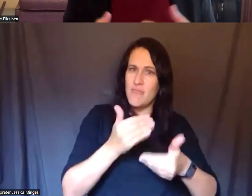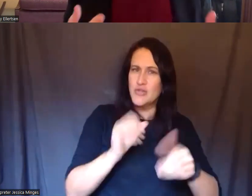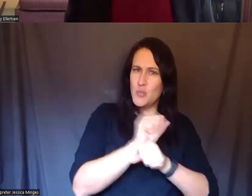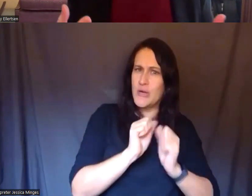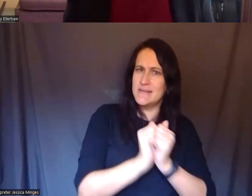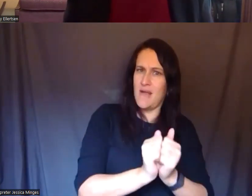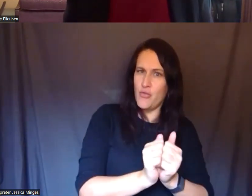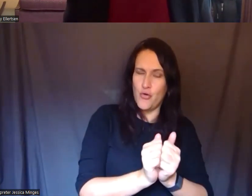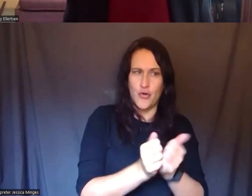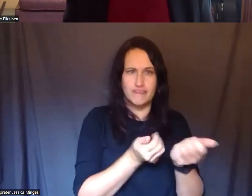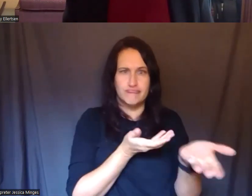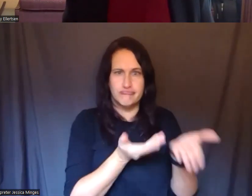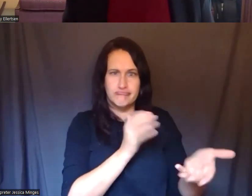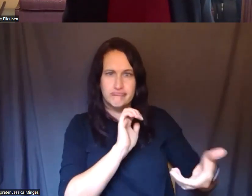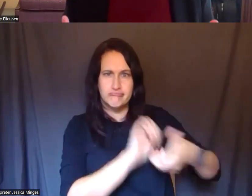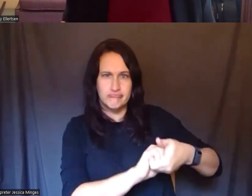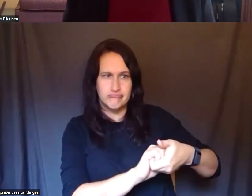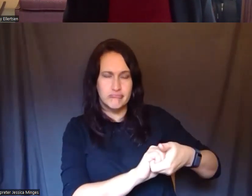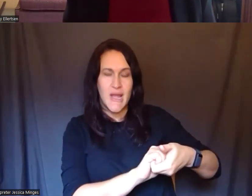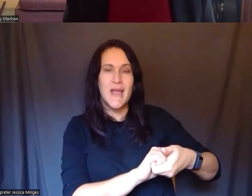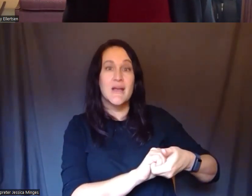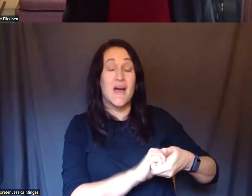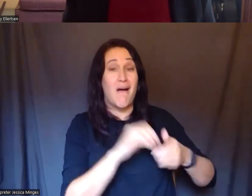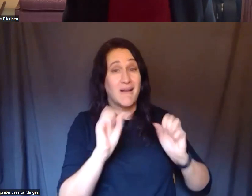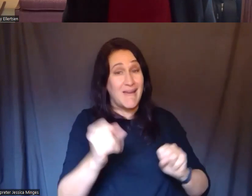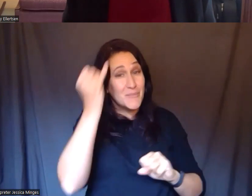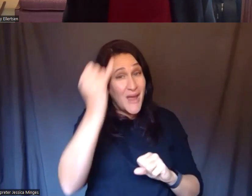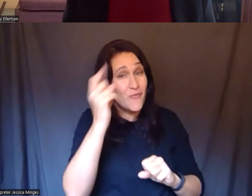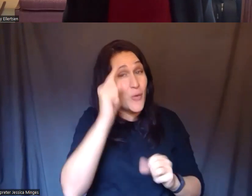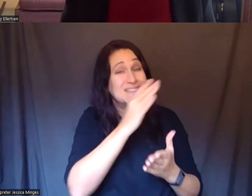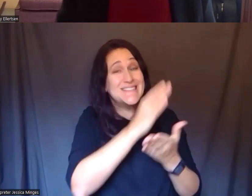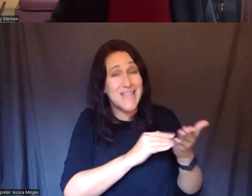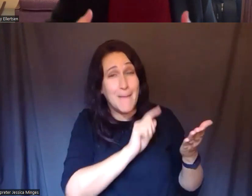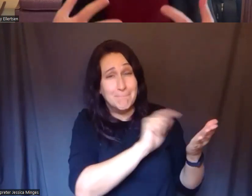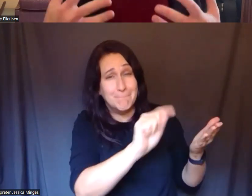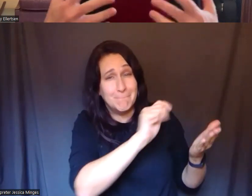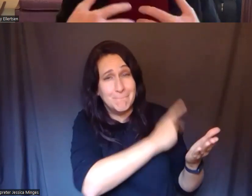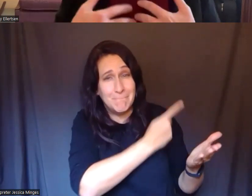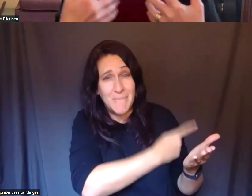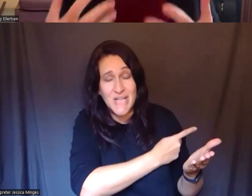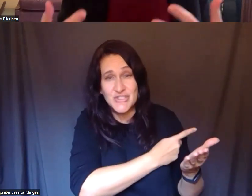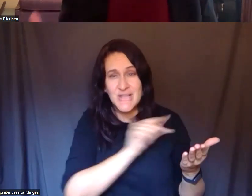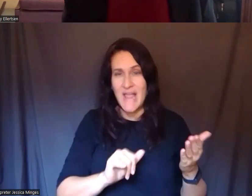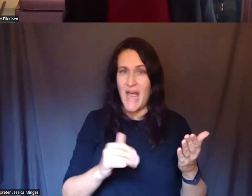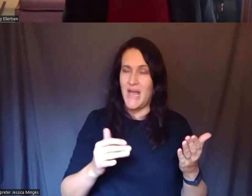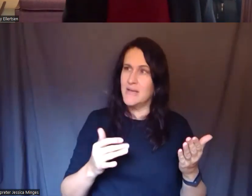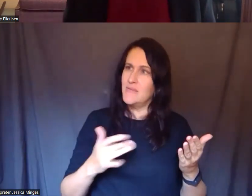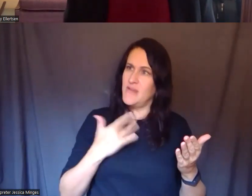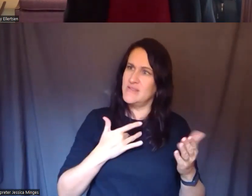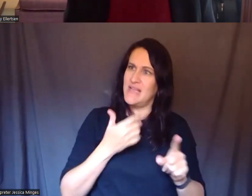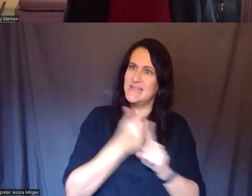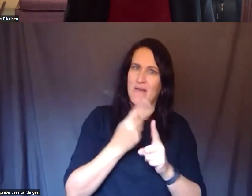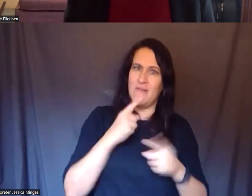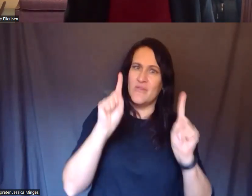I can only imagine that for some patients, that builds a sense of self-efficacy that's